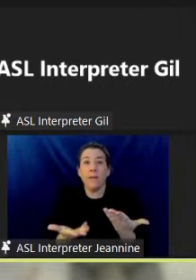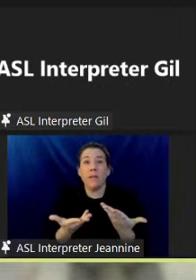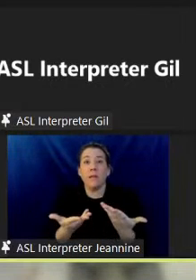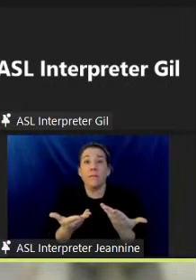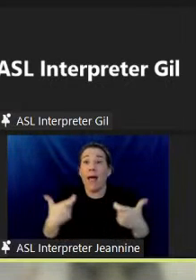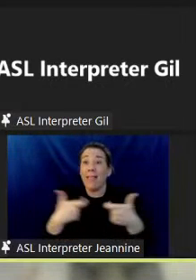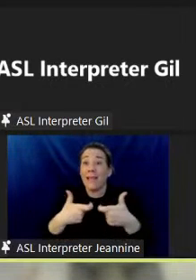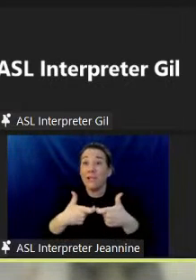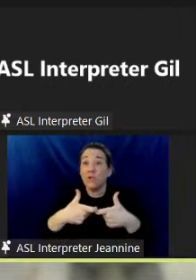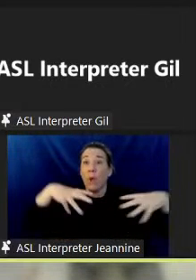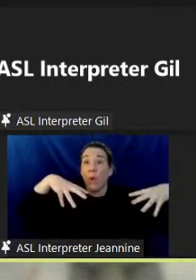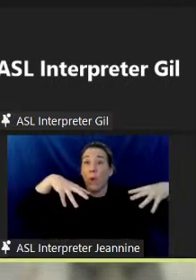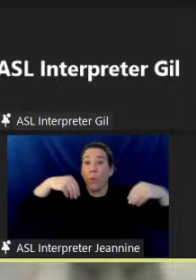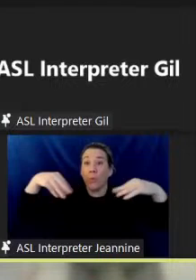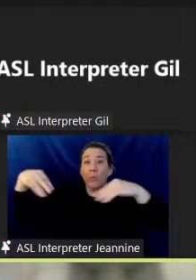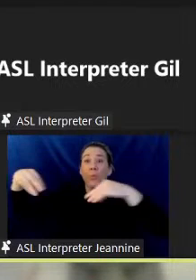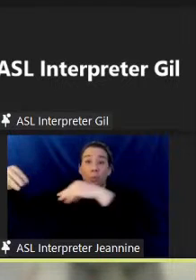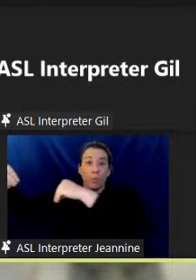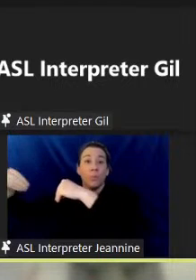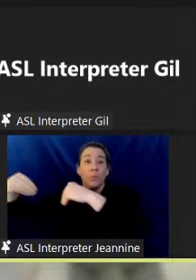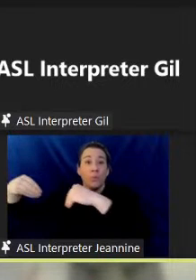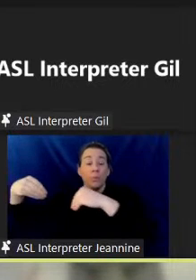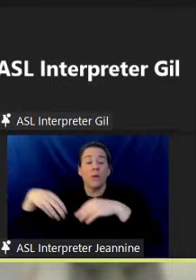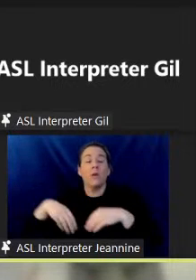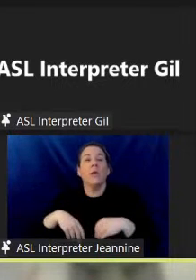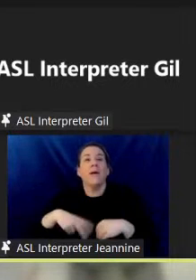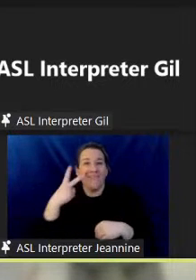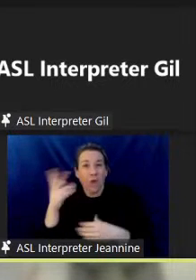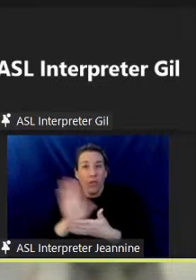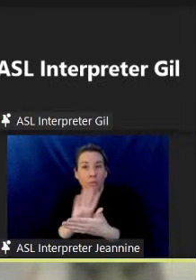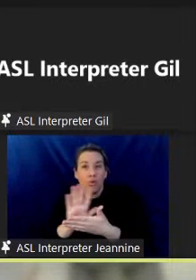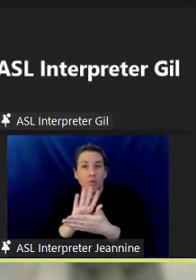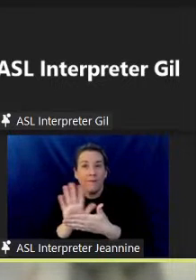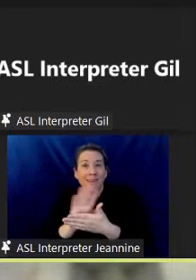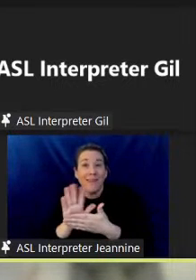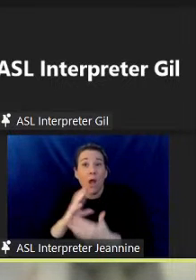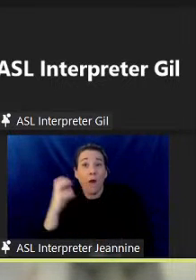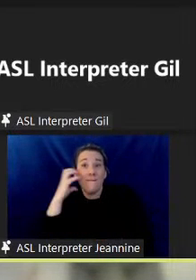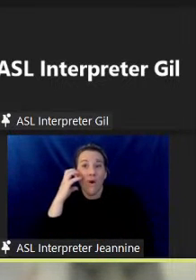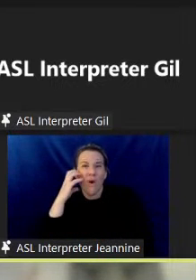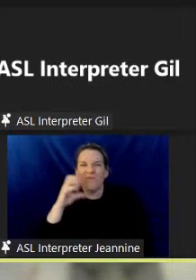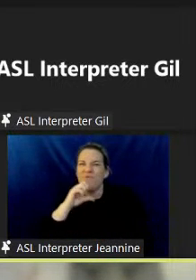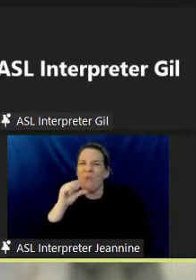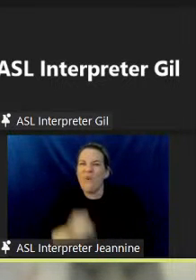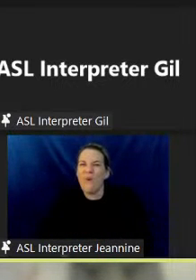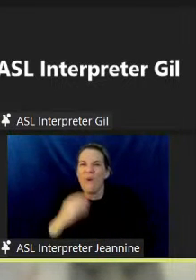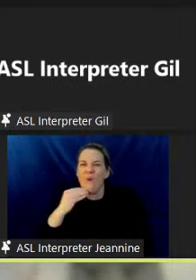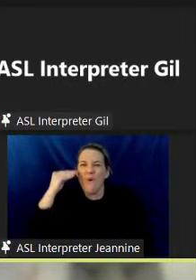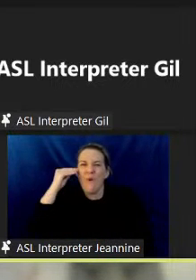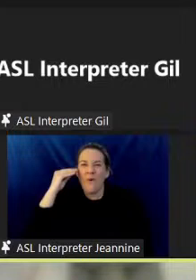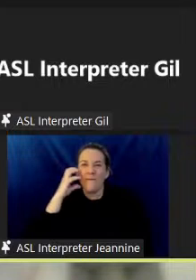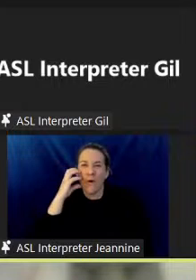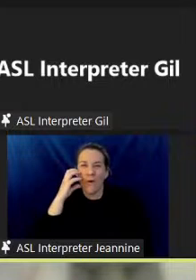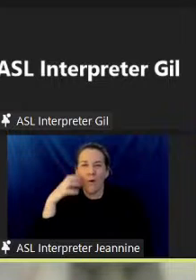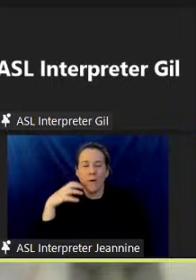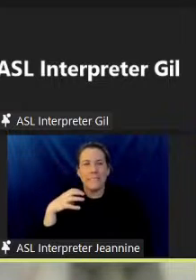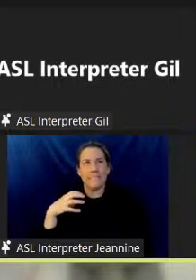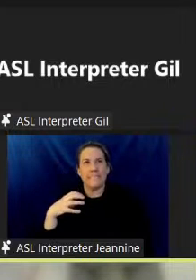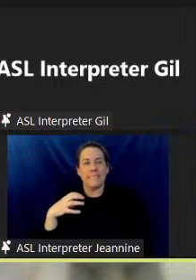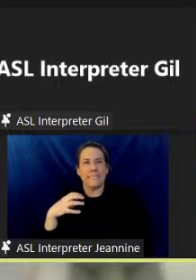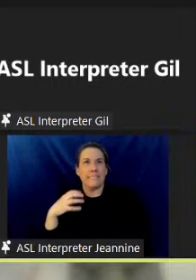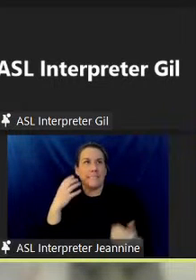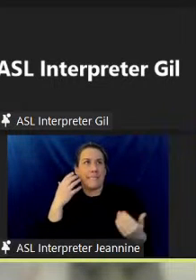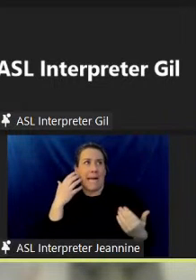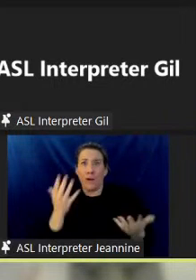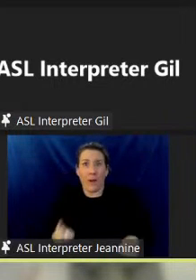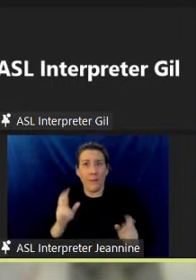power. As you saw in that movie, some of the phones they showed in there were the old landline style phones, and I don't know how many of us